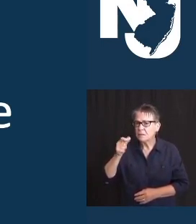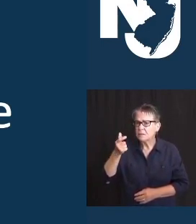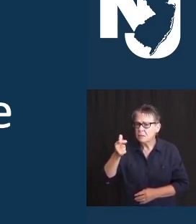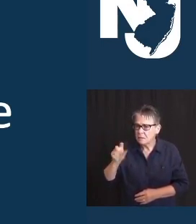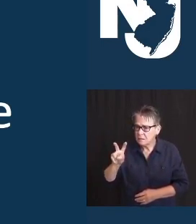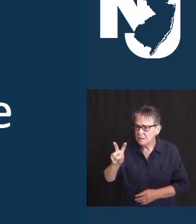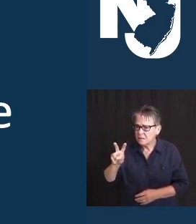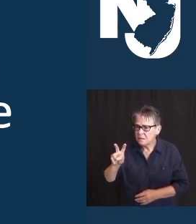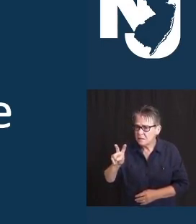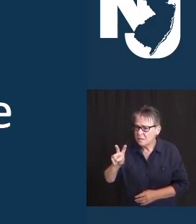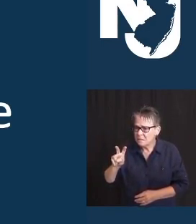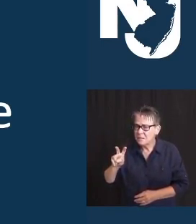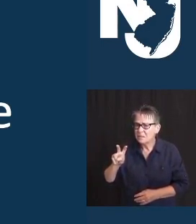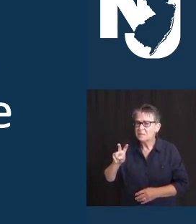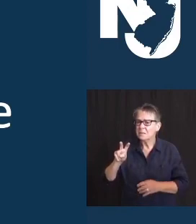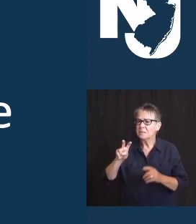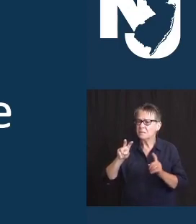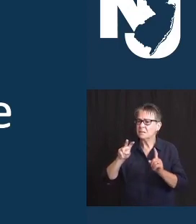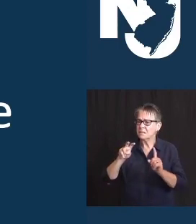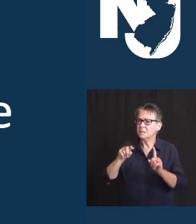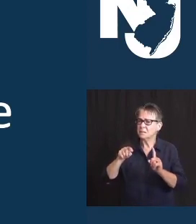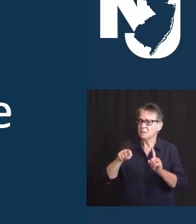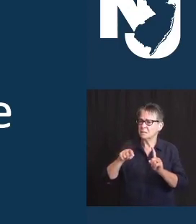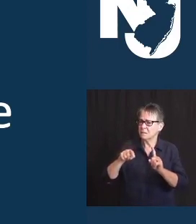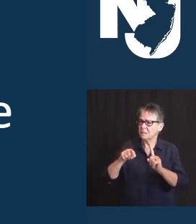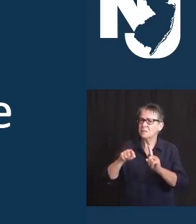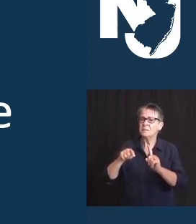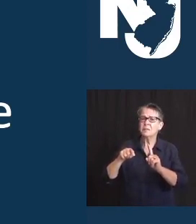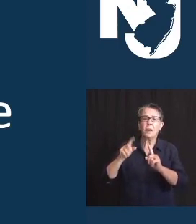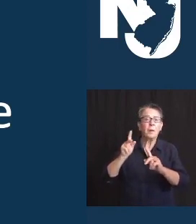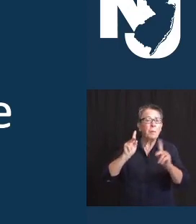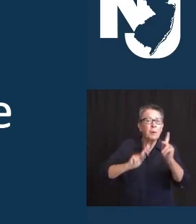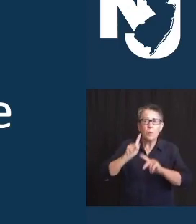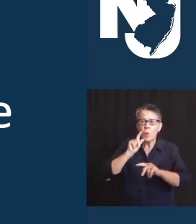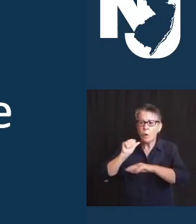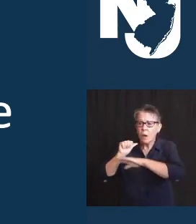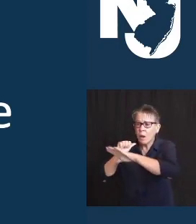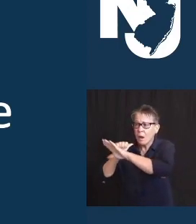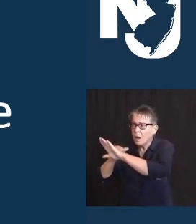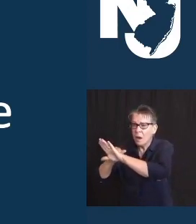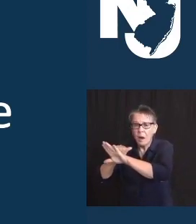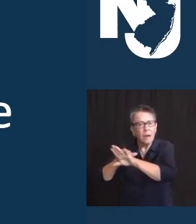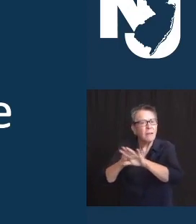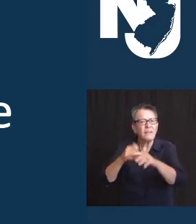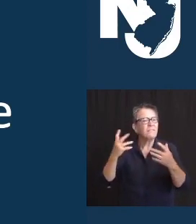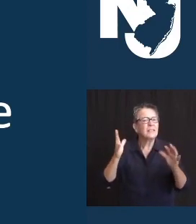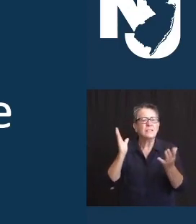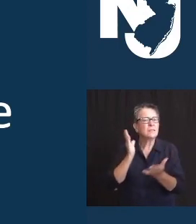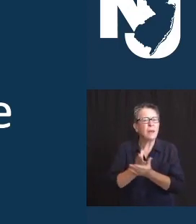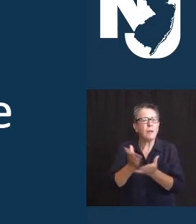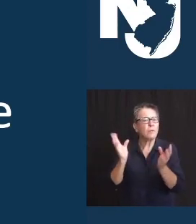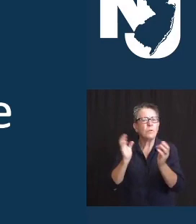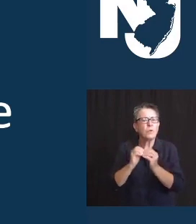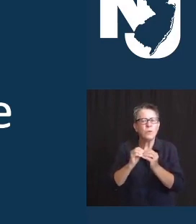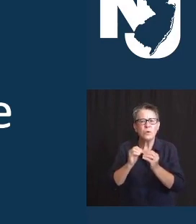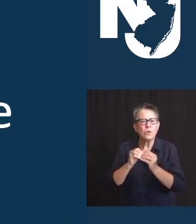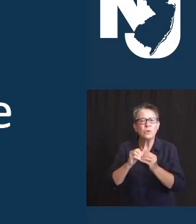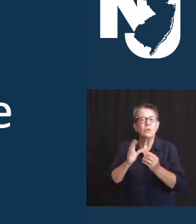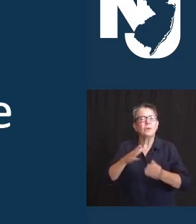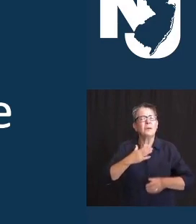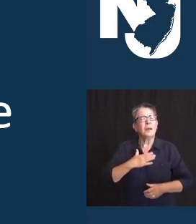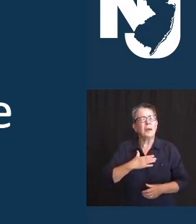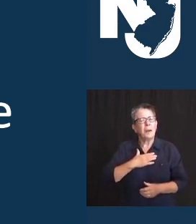accurate count of all New Jerseyans in the census. It's about protecting $45 billion every